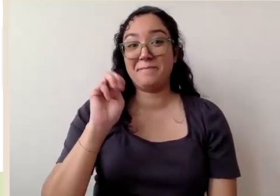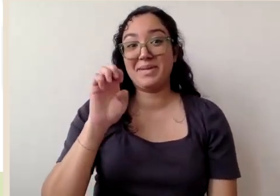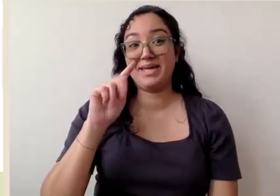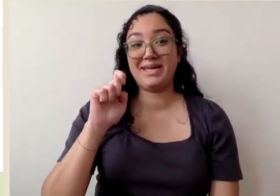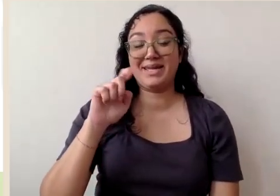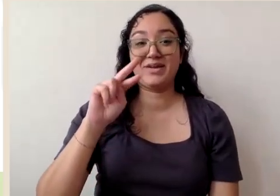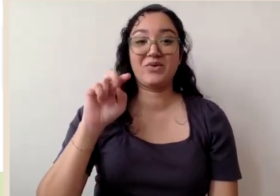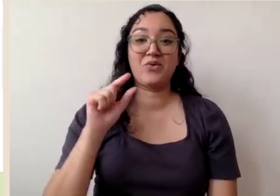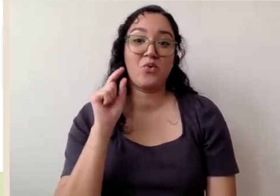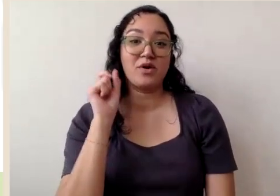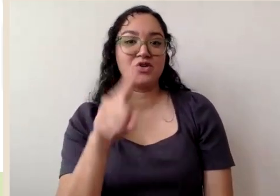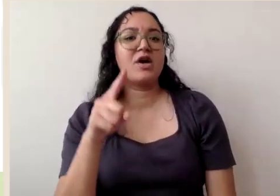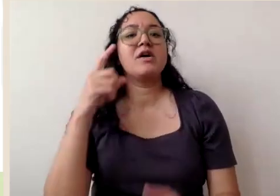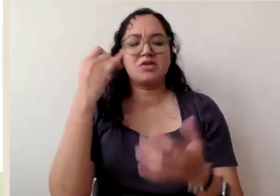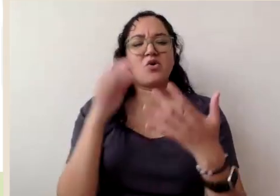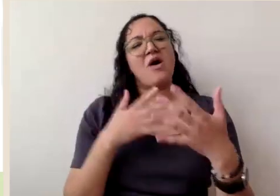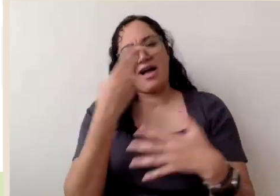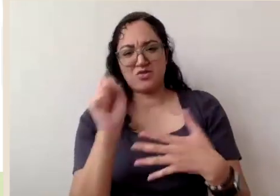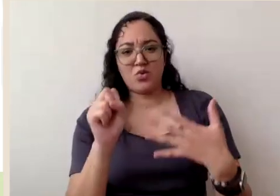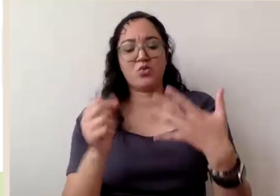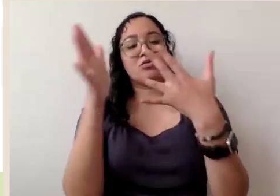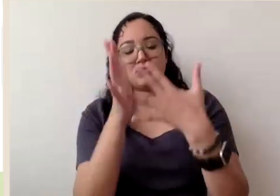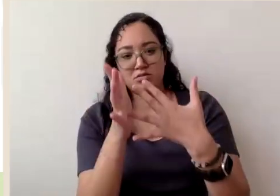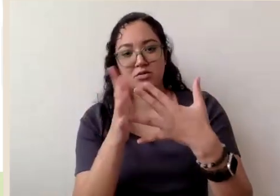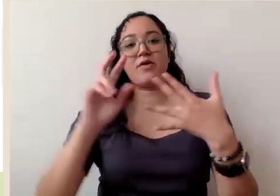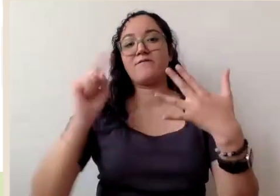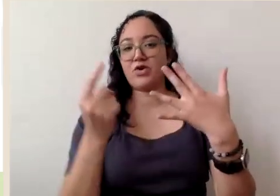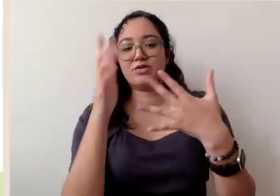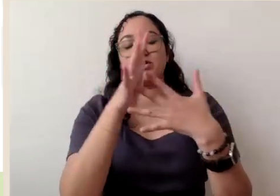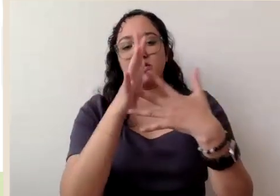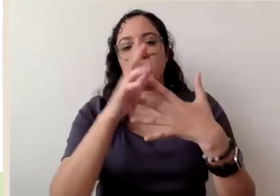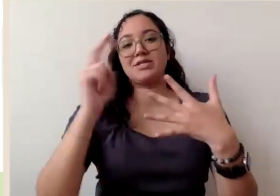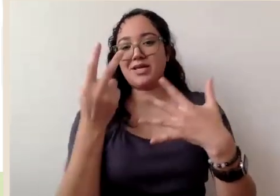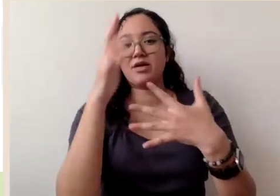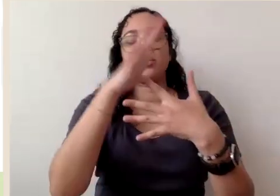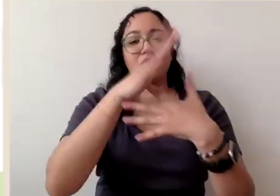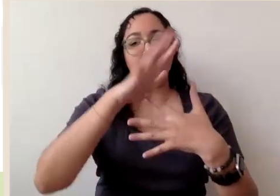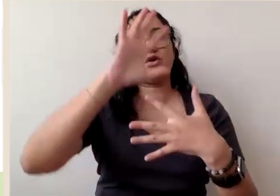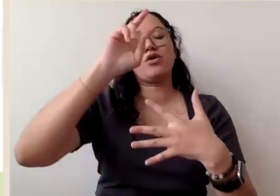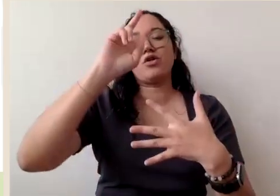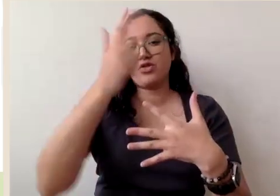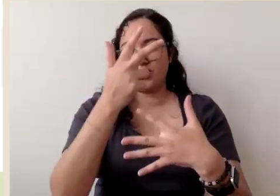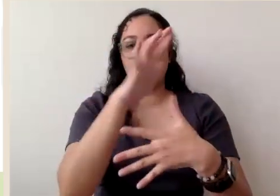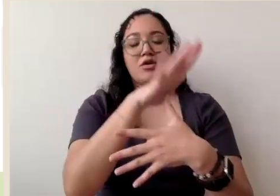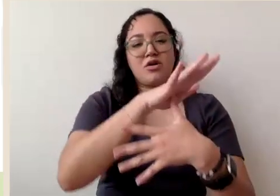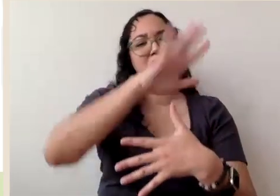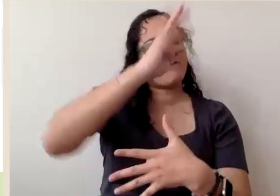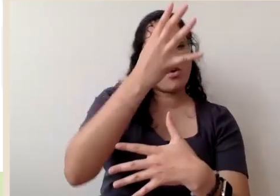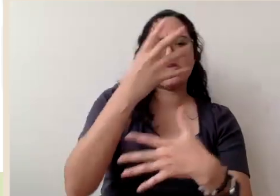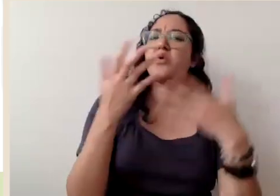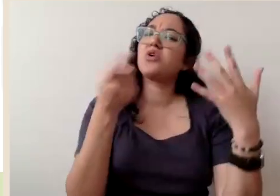students, freshmen being their first year, sophomore being their second year, junior being their third year, senior being their fourth year, what would you